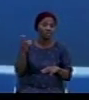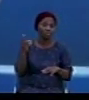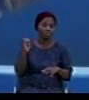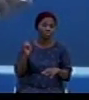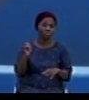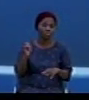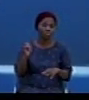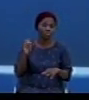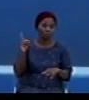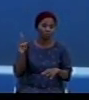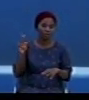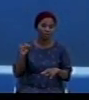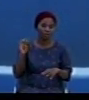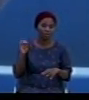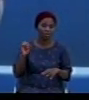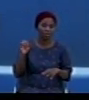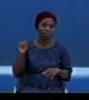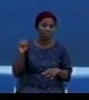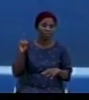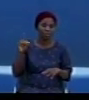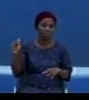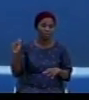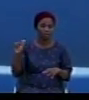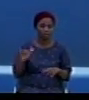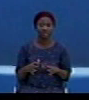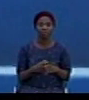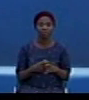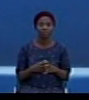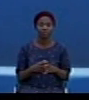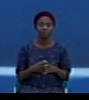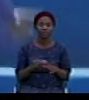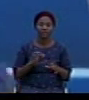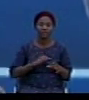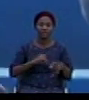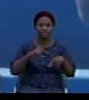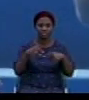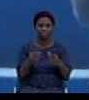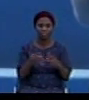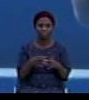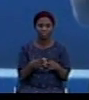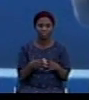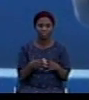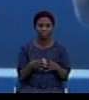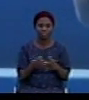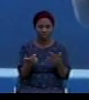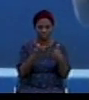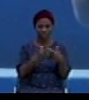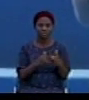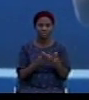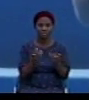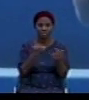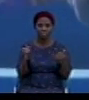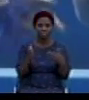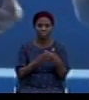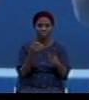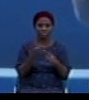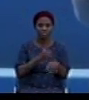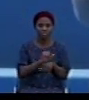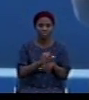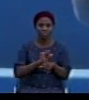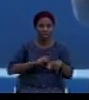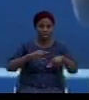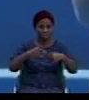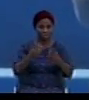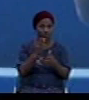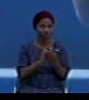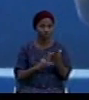on Wednesday and I was actually learning some work. So I went there on my way coming back from work. I went somewhere